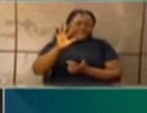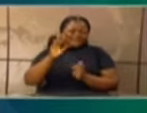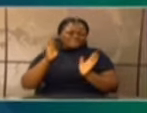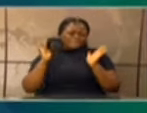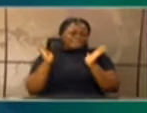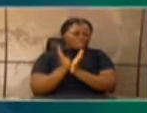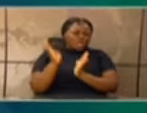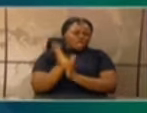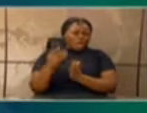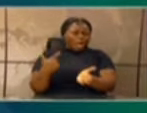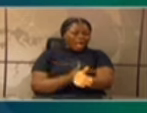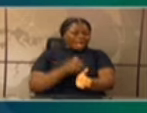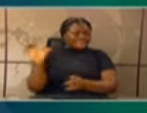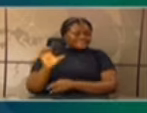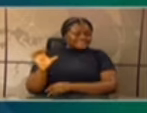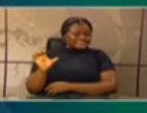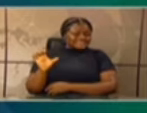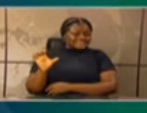cedis.